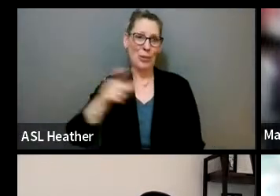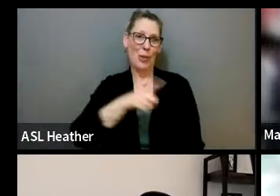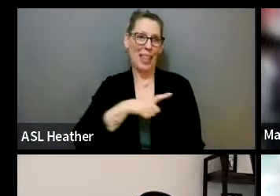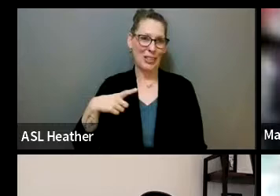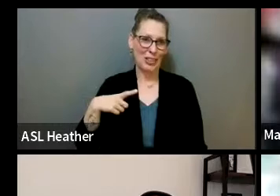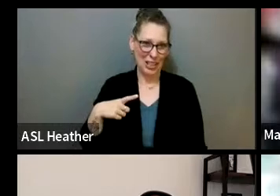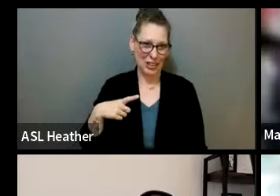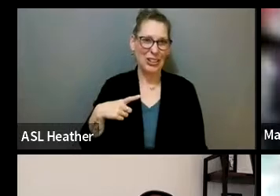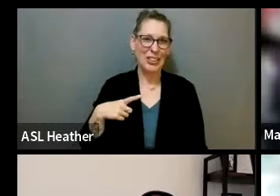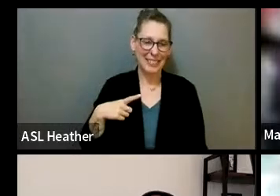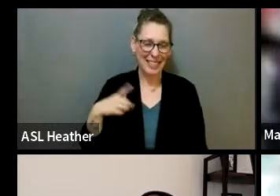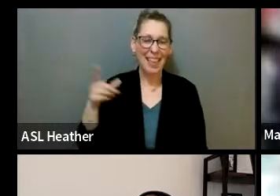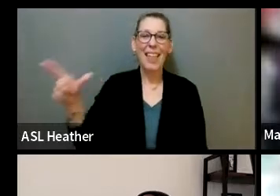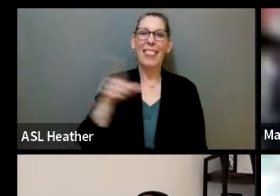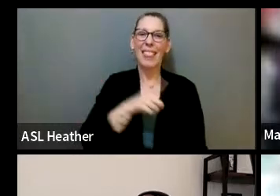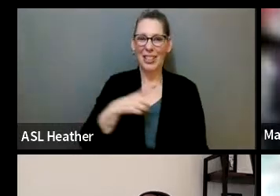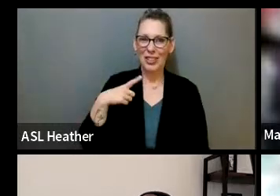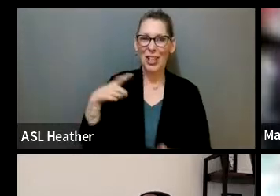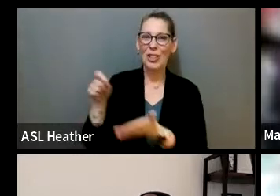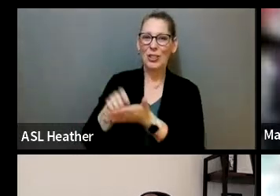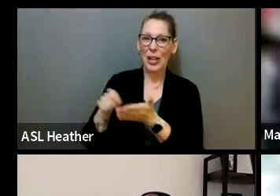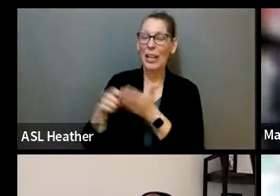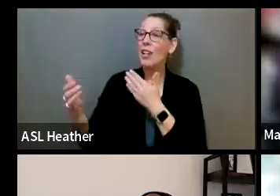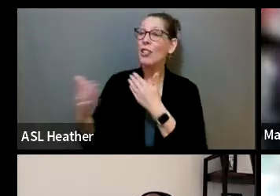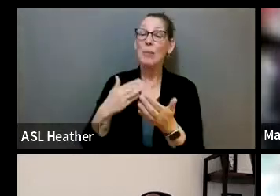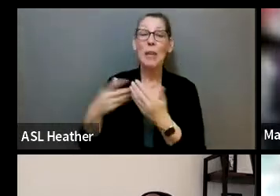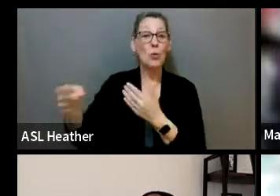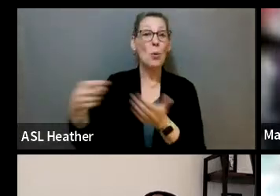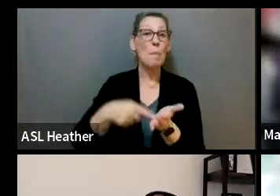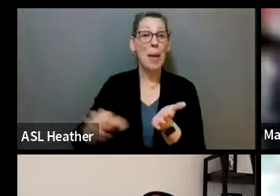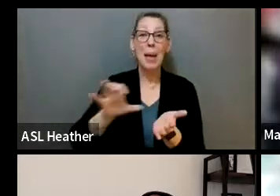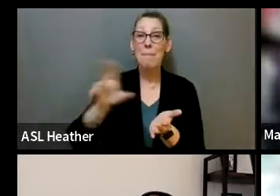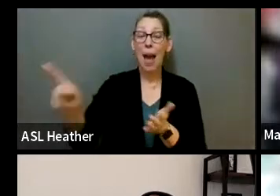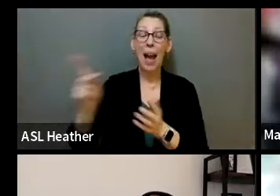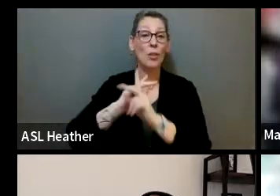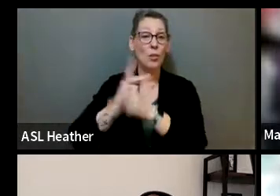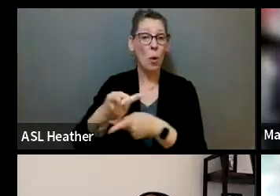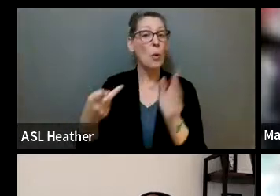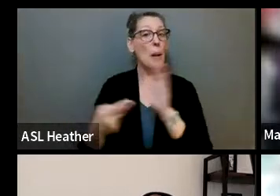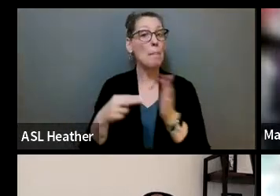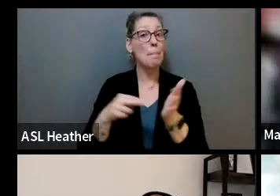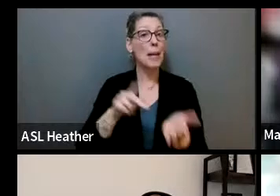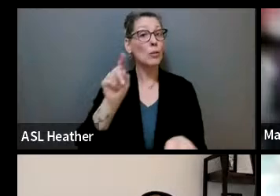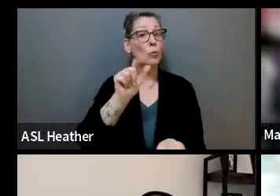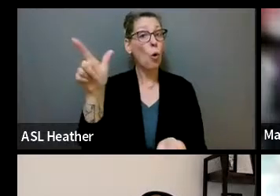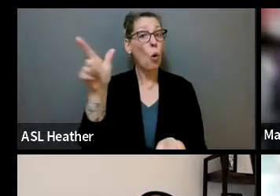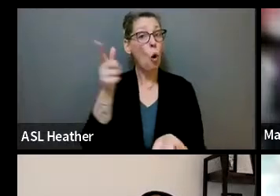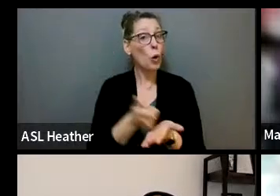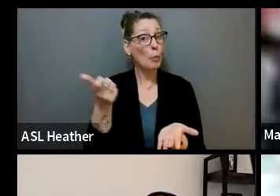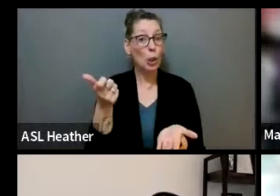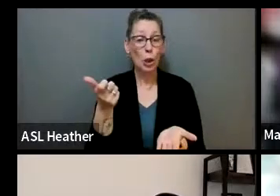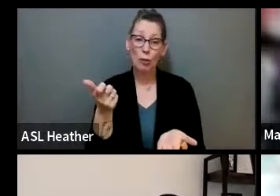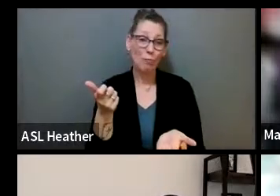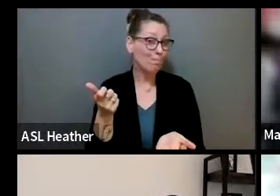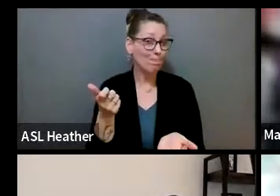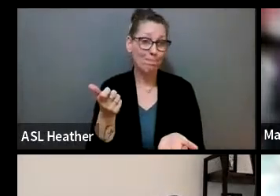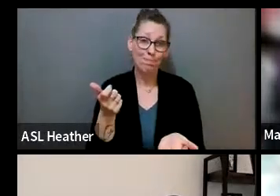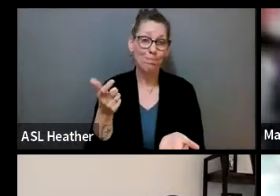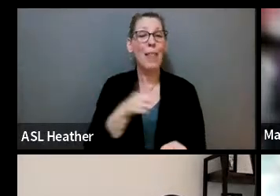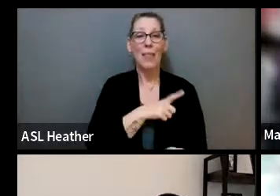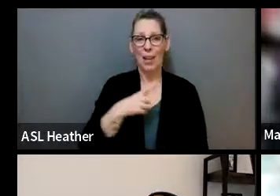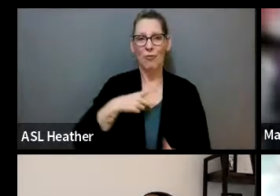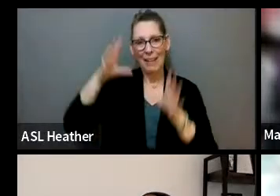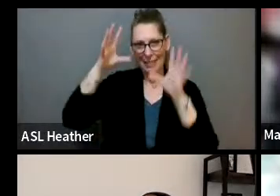in legislation. Just because you pay back the loan doesn't mean the toll is removed. It is up to them whether they choose